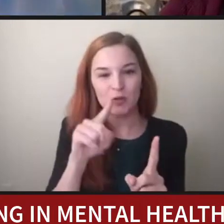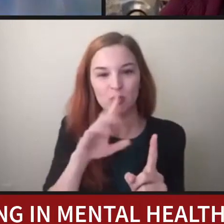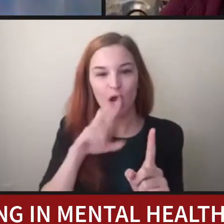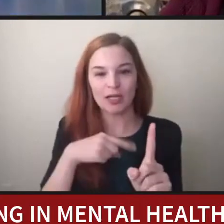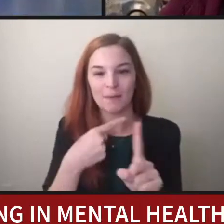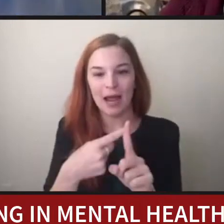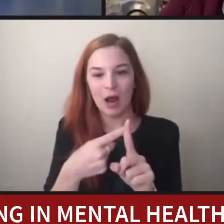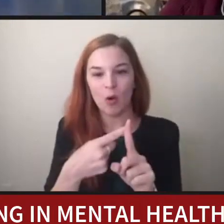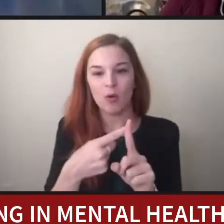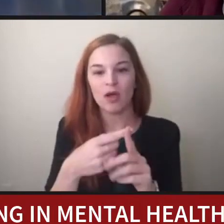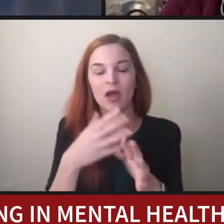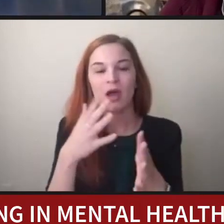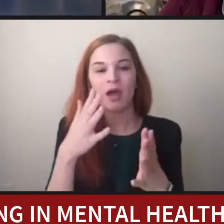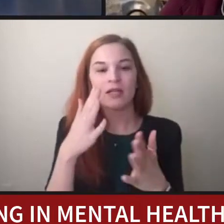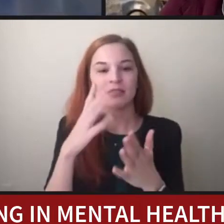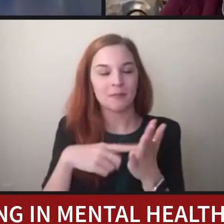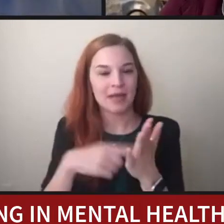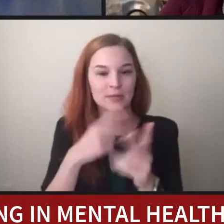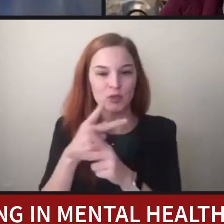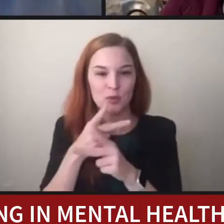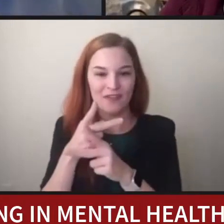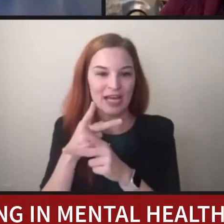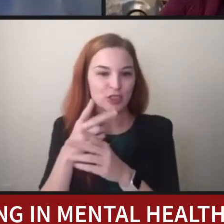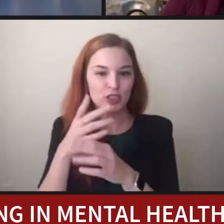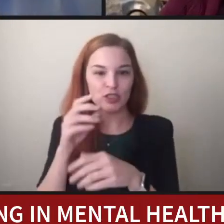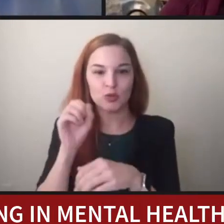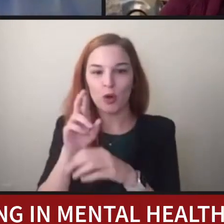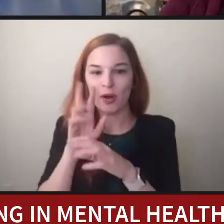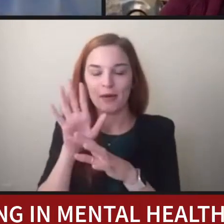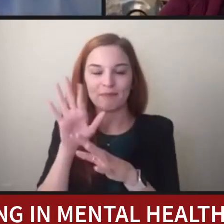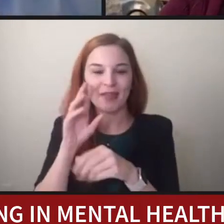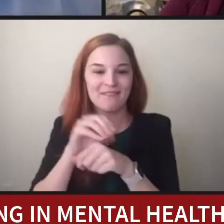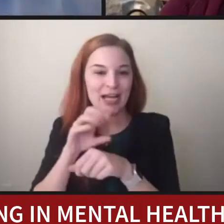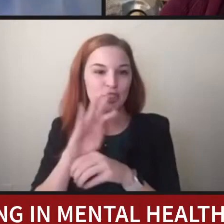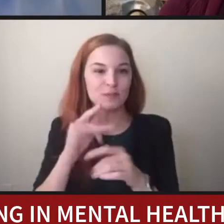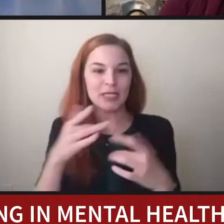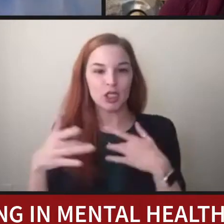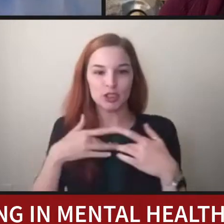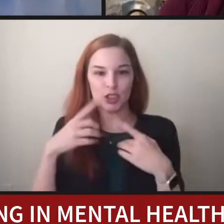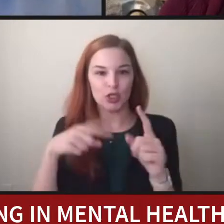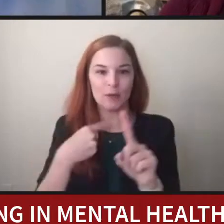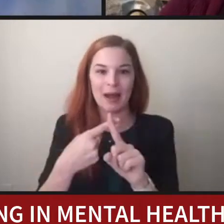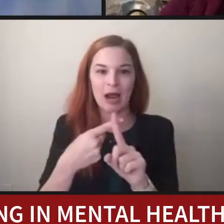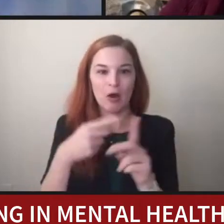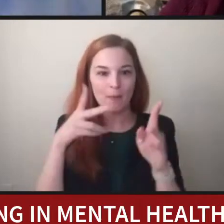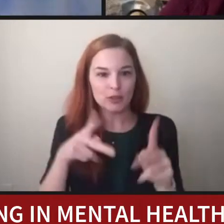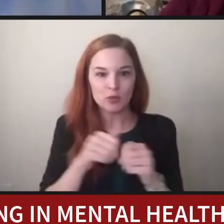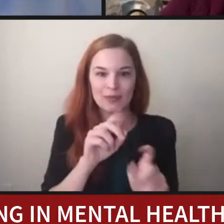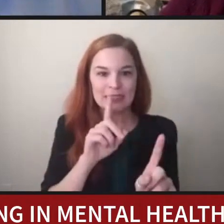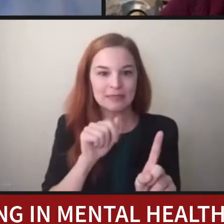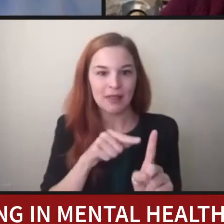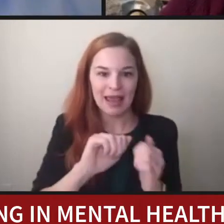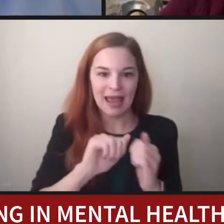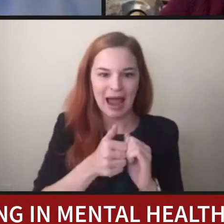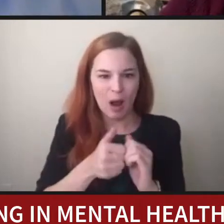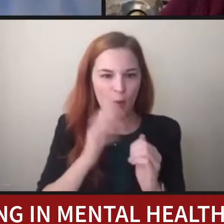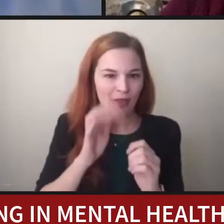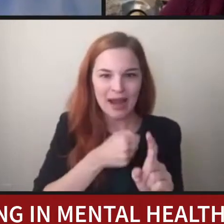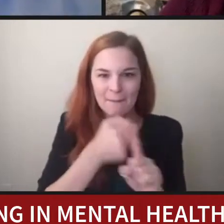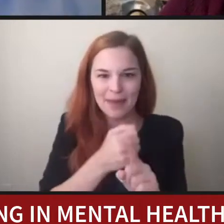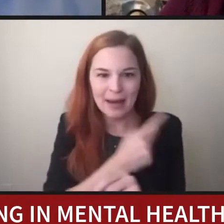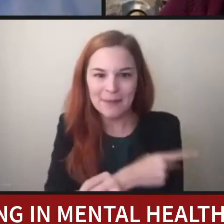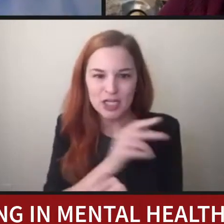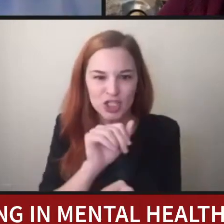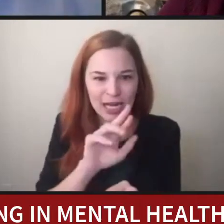curious, Dr. Schmidt, you spoke about sometimes supervisors or advisors being concerned about a person